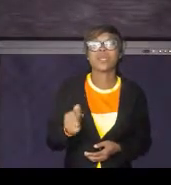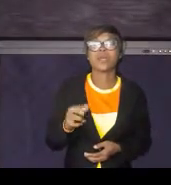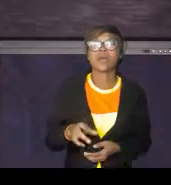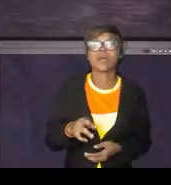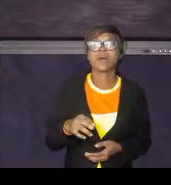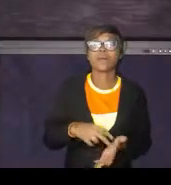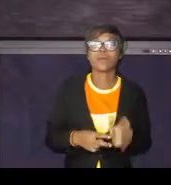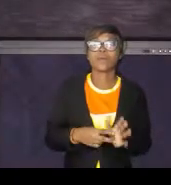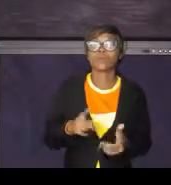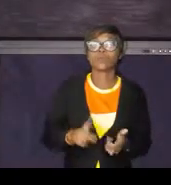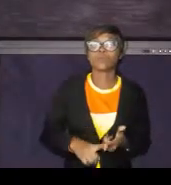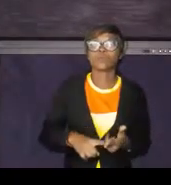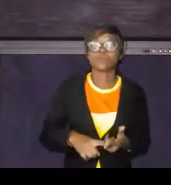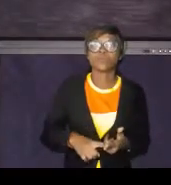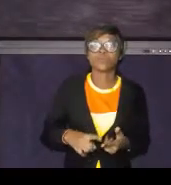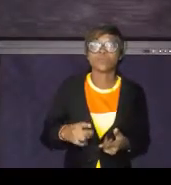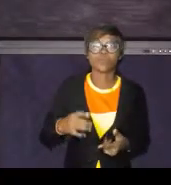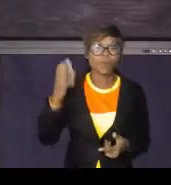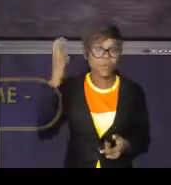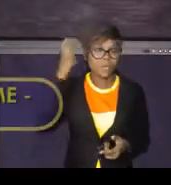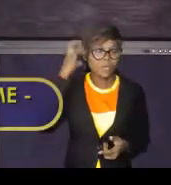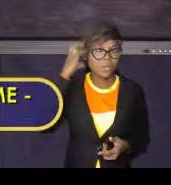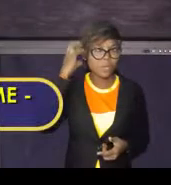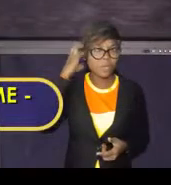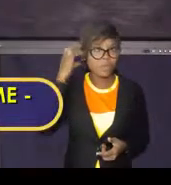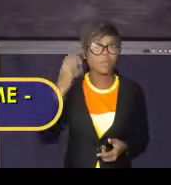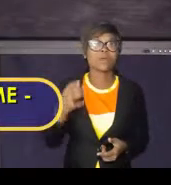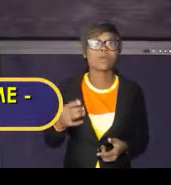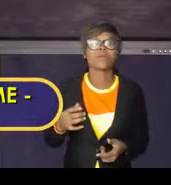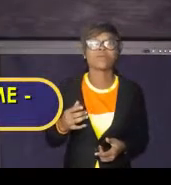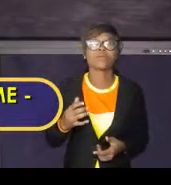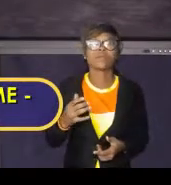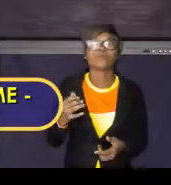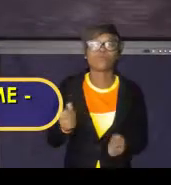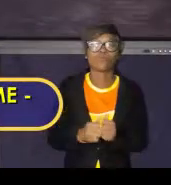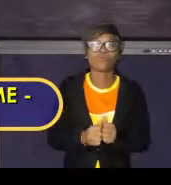H-E-A-R means to perceive sound with the hair.